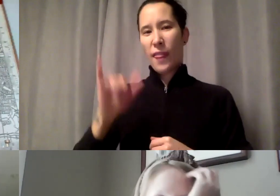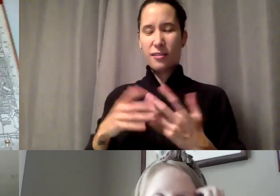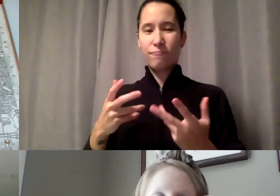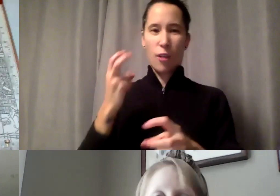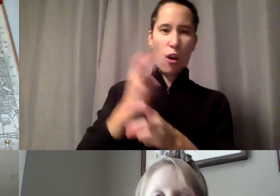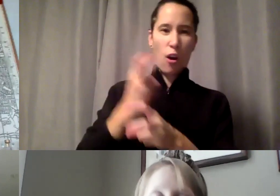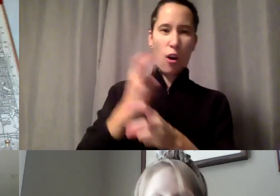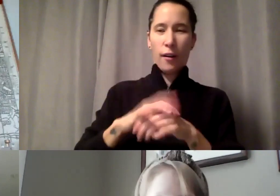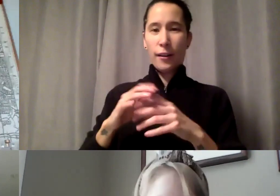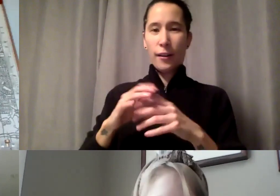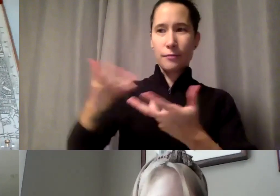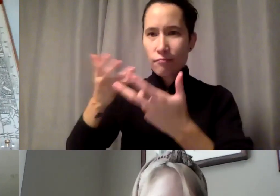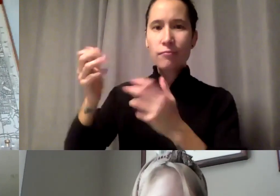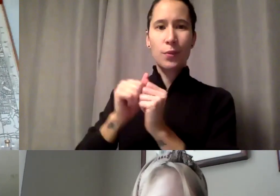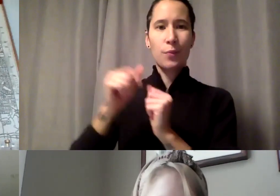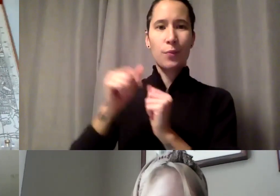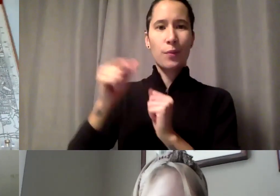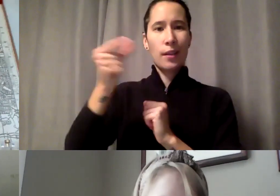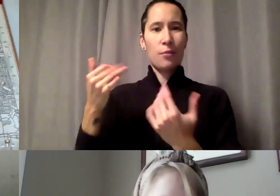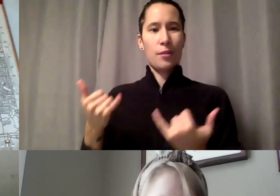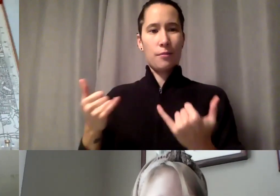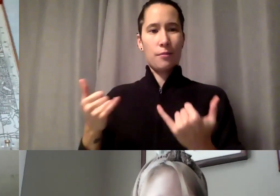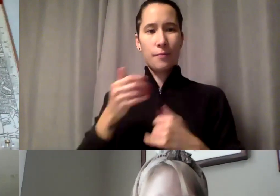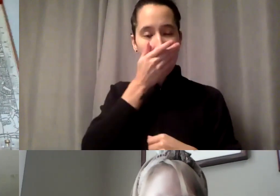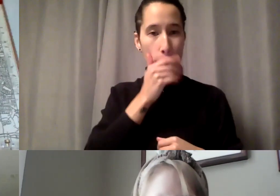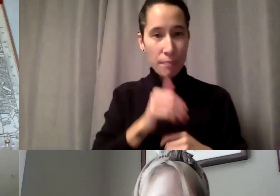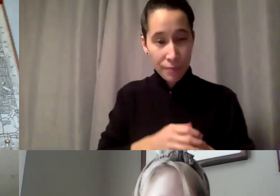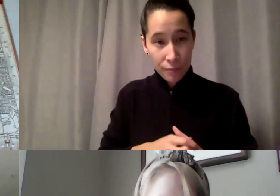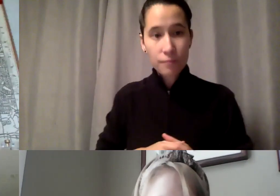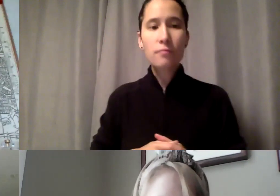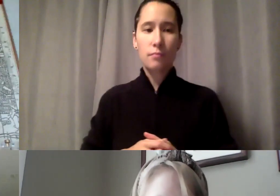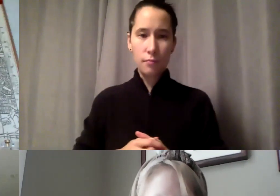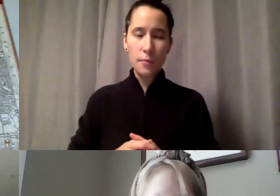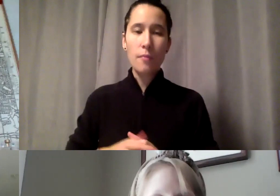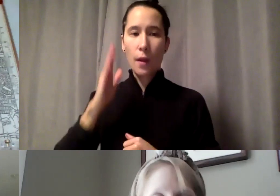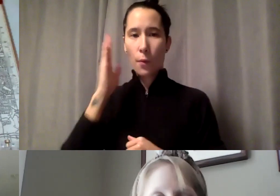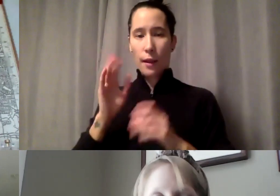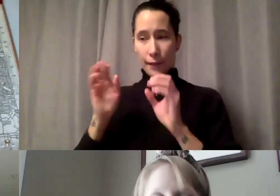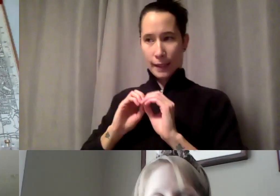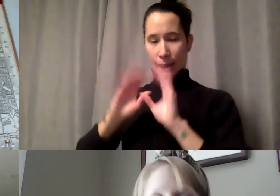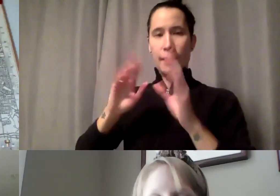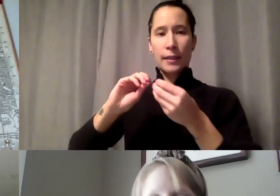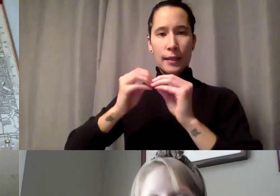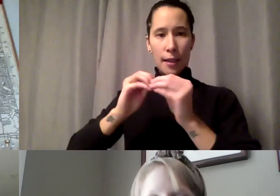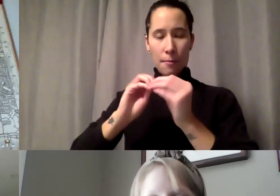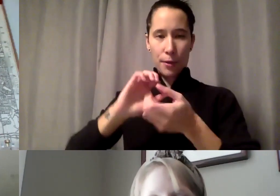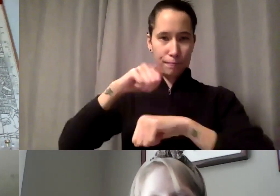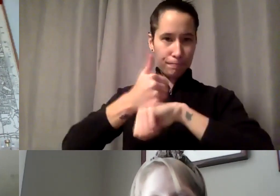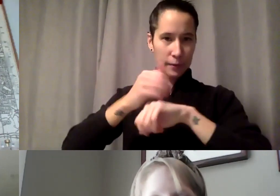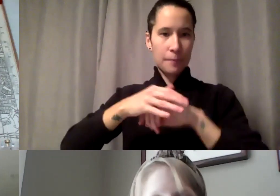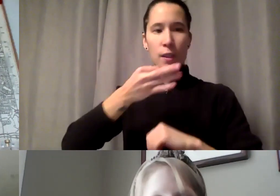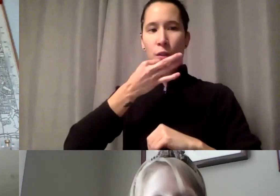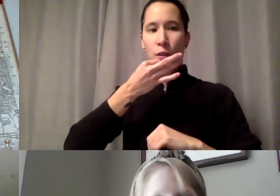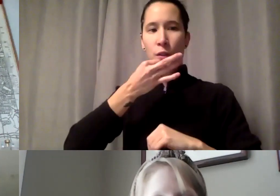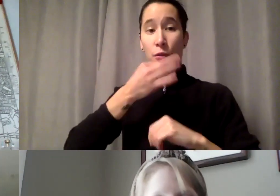right now, and there will be a clear number in the coming days. For me to give that number